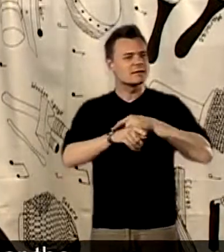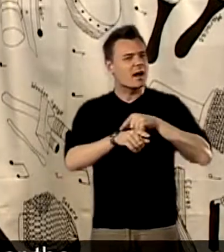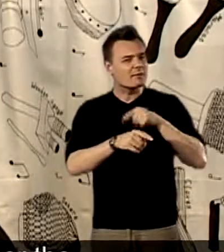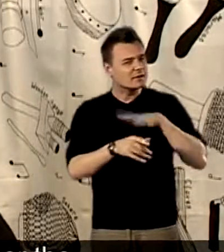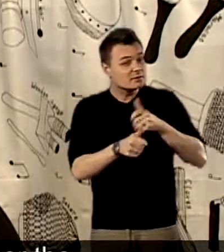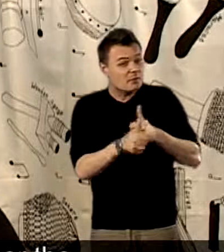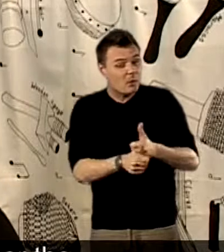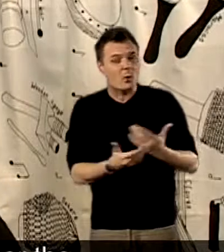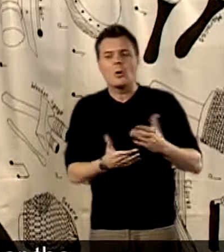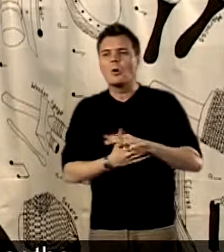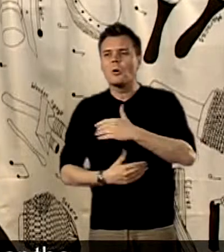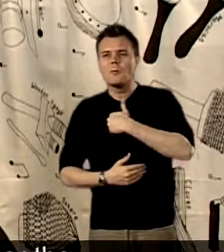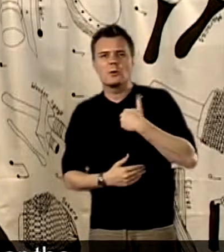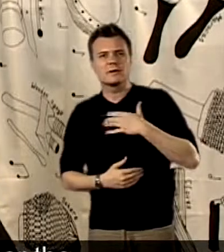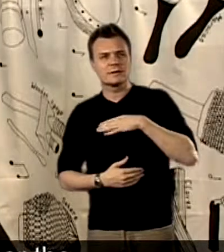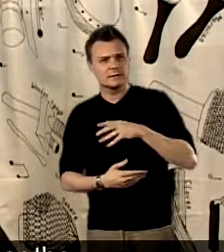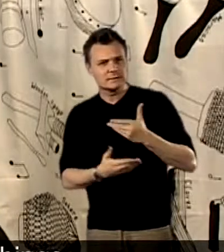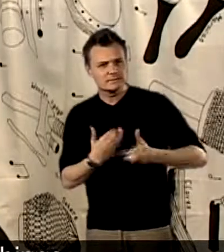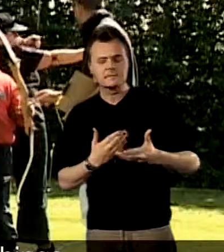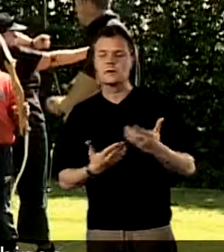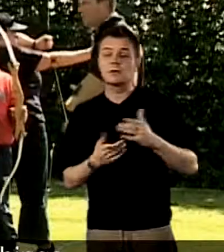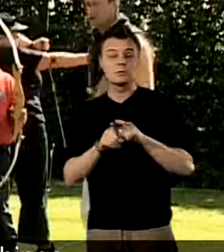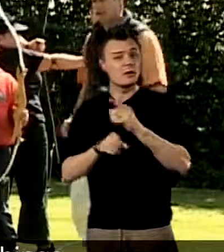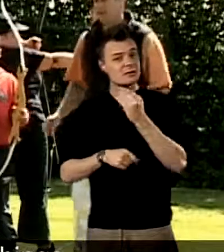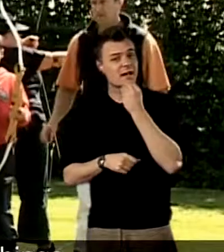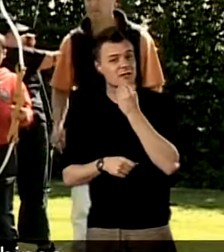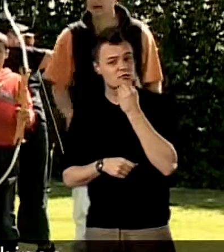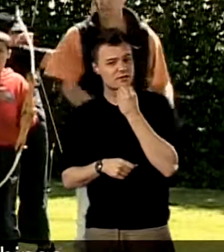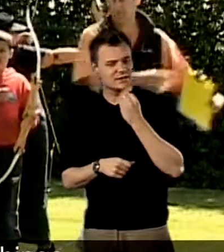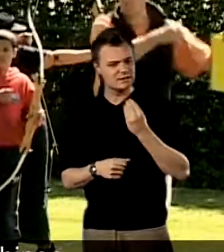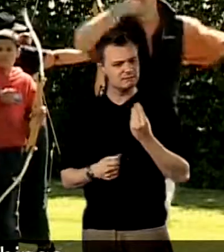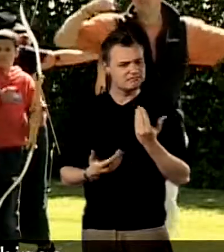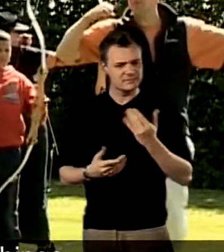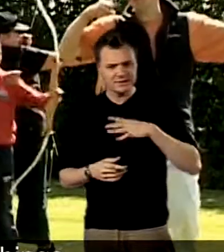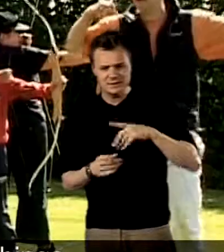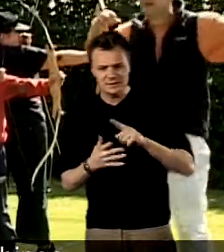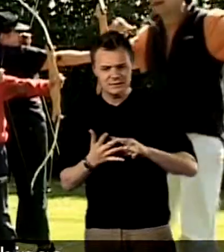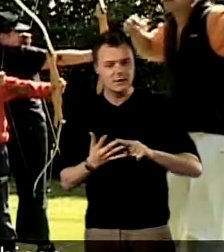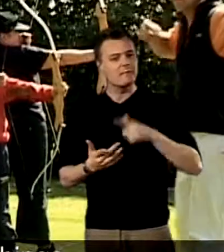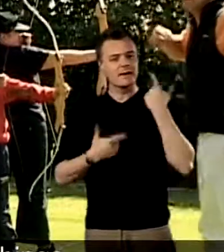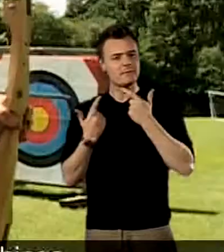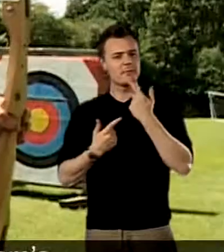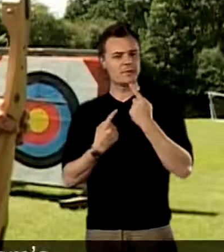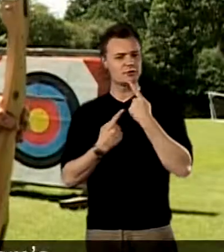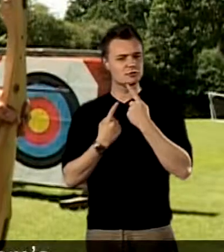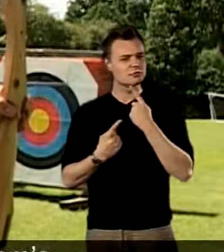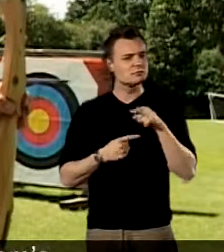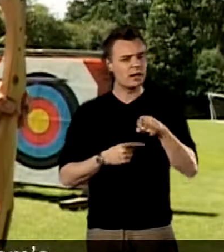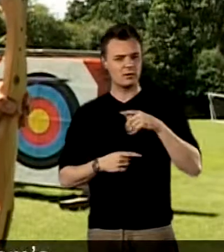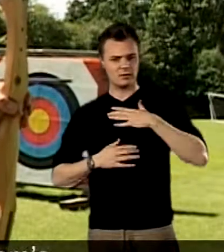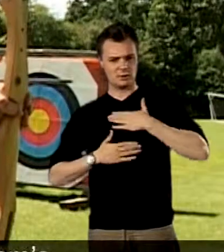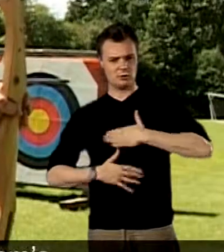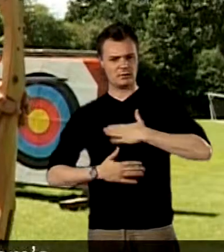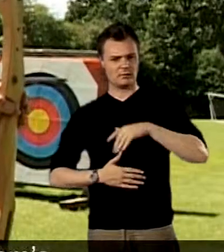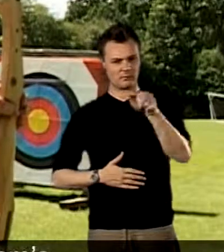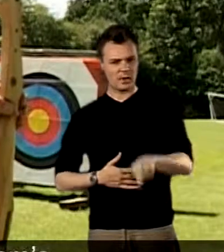the morning. We find out about things like dietary requirements, all those kind of things about the human being, about the person. Dominic and the team